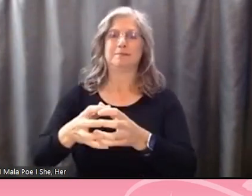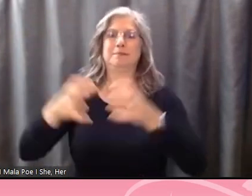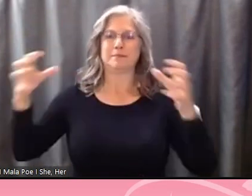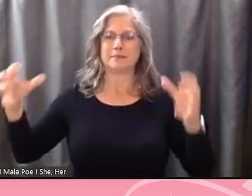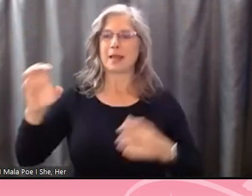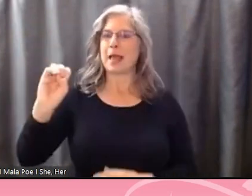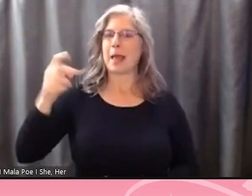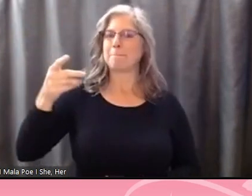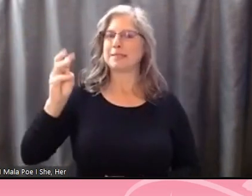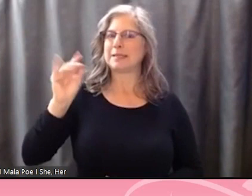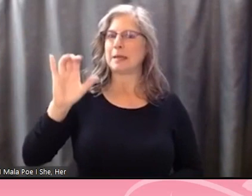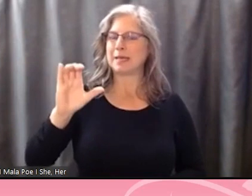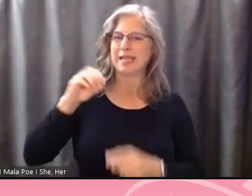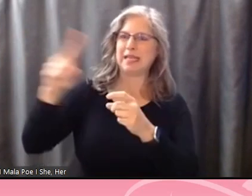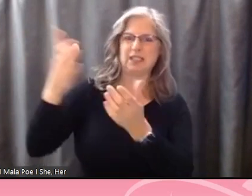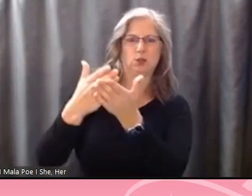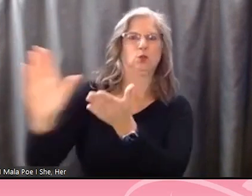its exclusion.